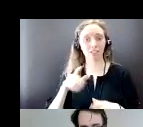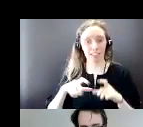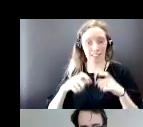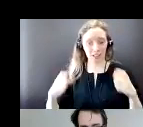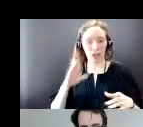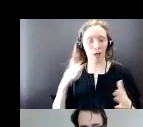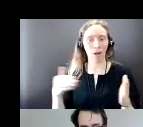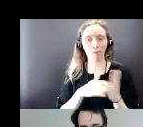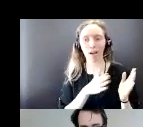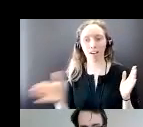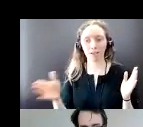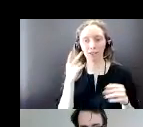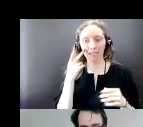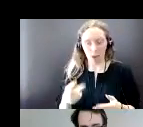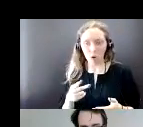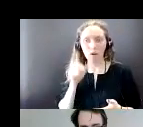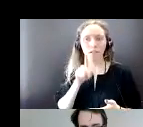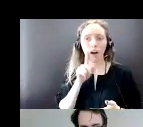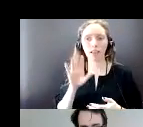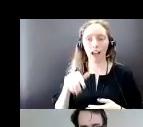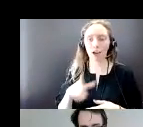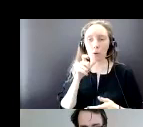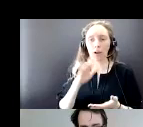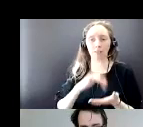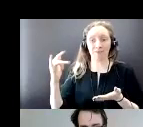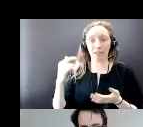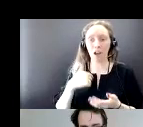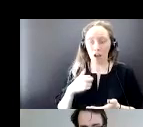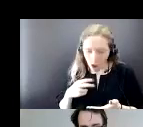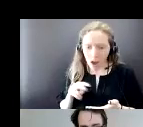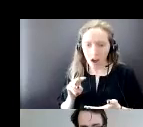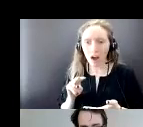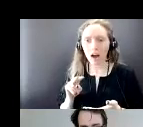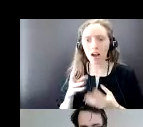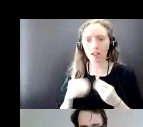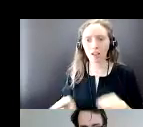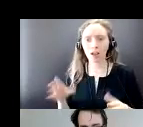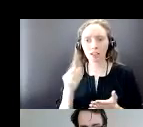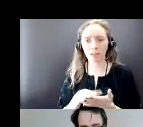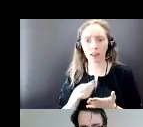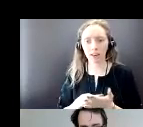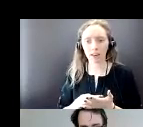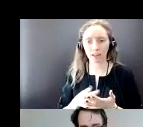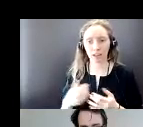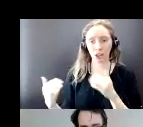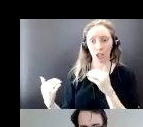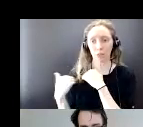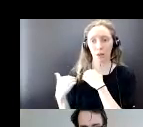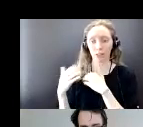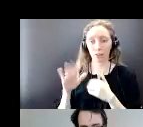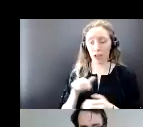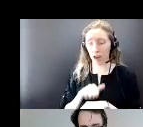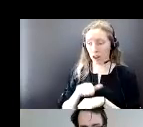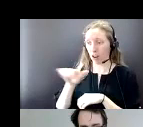the victim realizes that they've lost the money. They're responsible for the funds that they've sent out to that supposed shipping